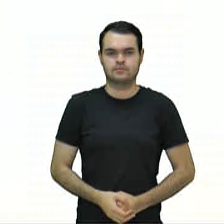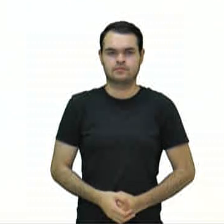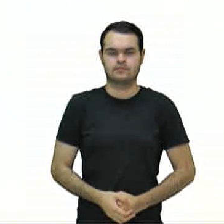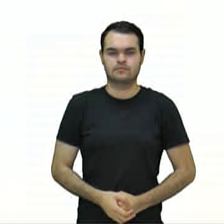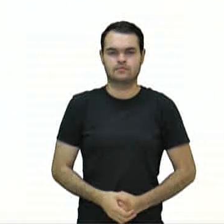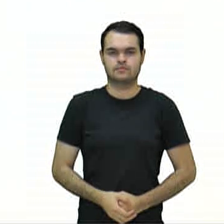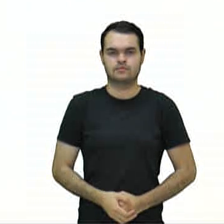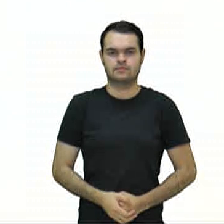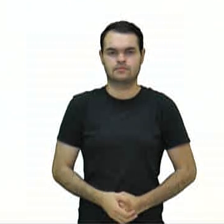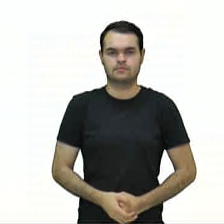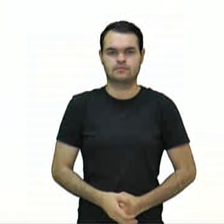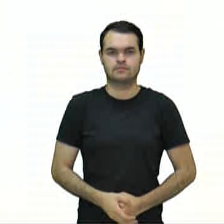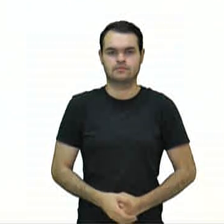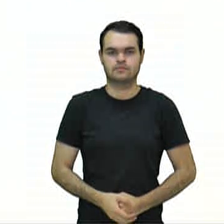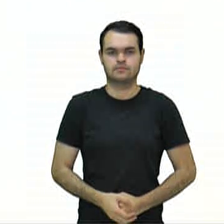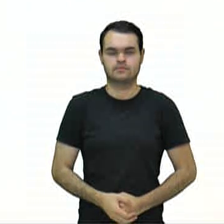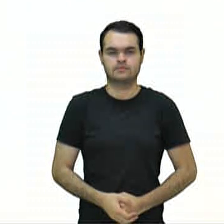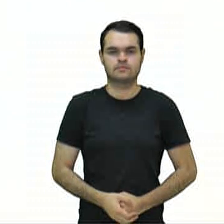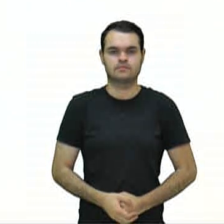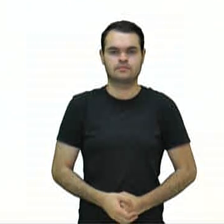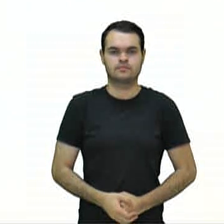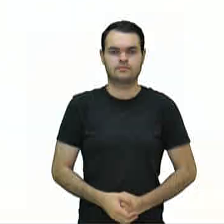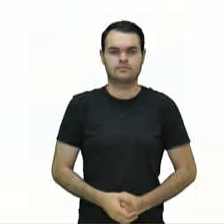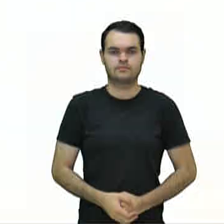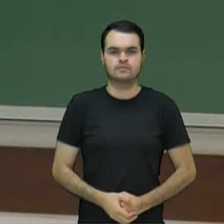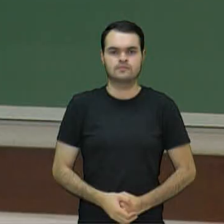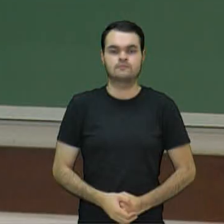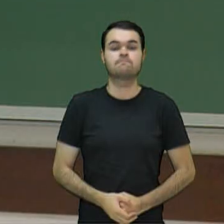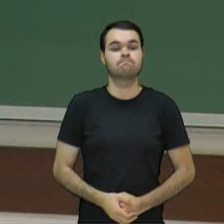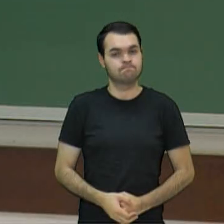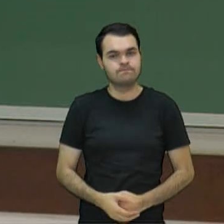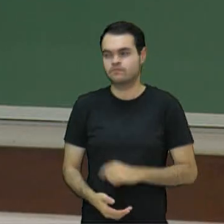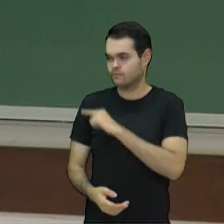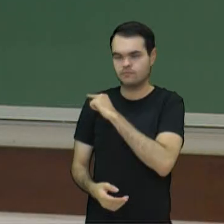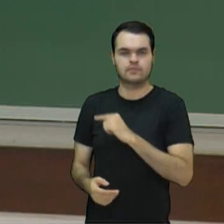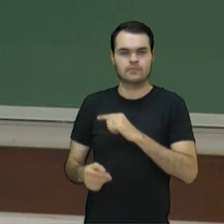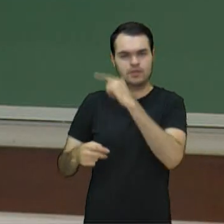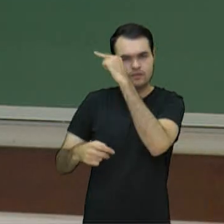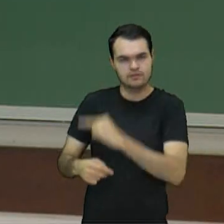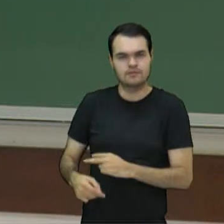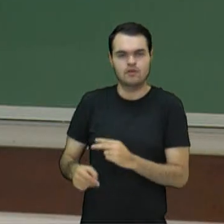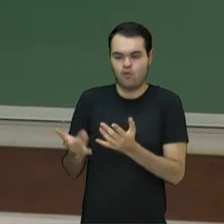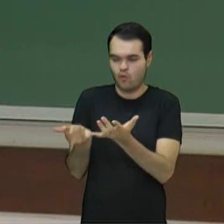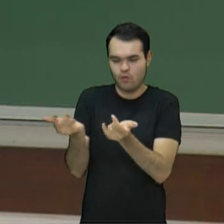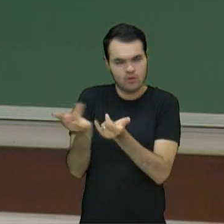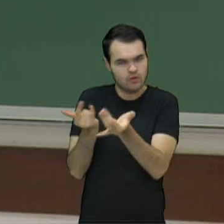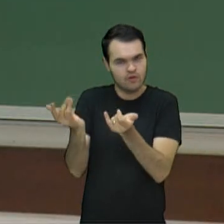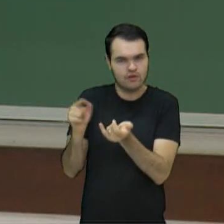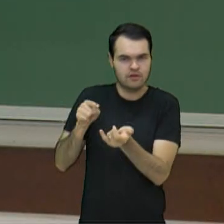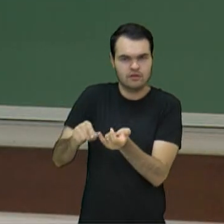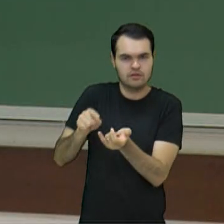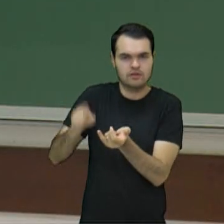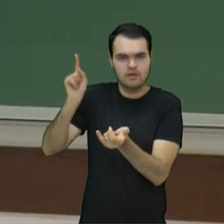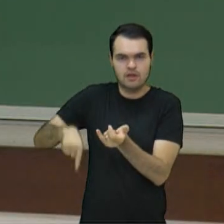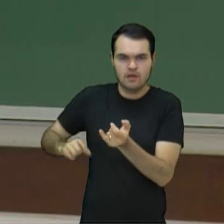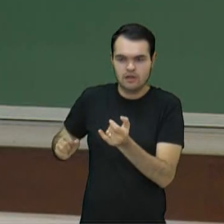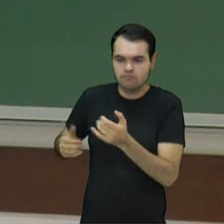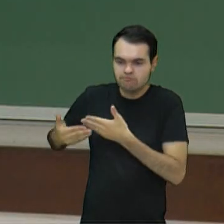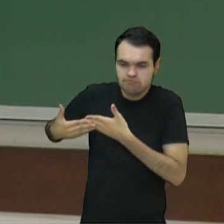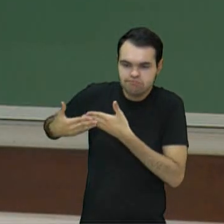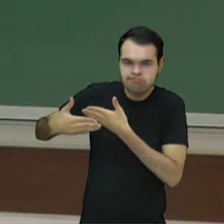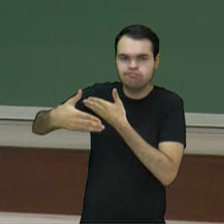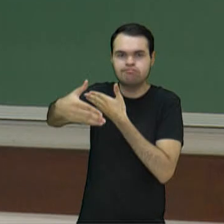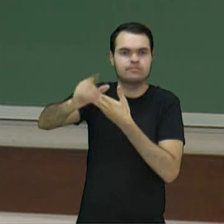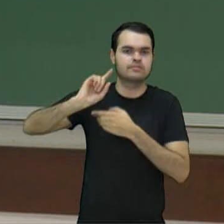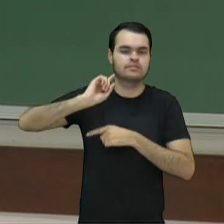video games, adaptations set in the Marvel Universe. Então, o Homem-Aranha surge depois,